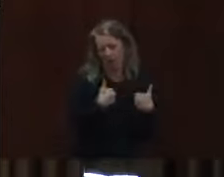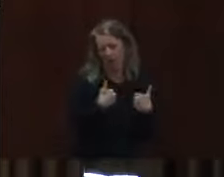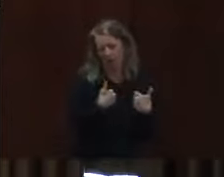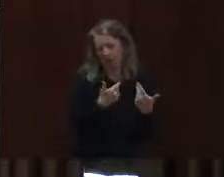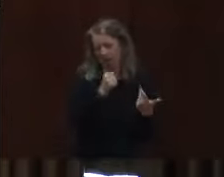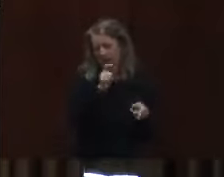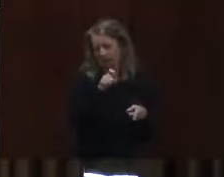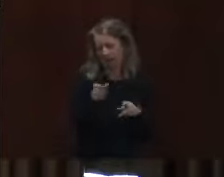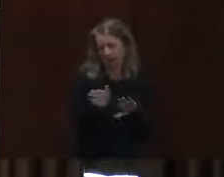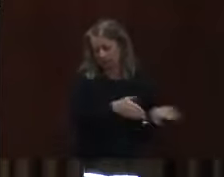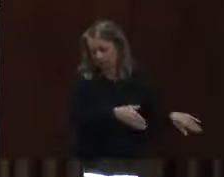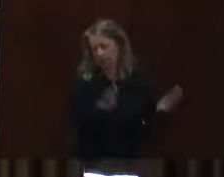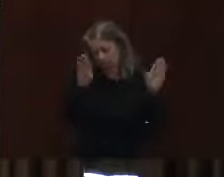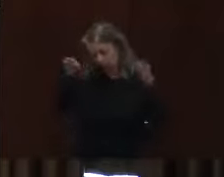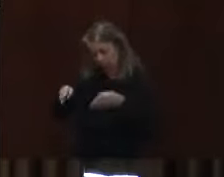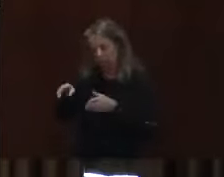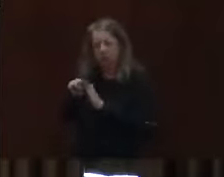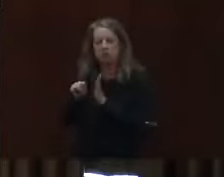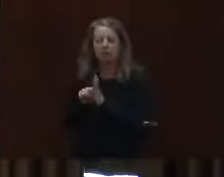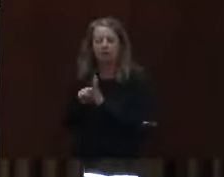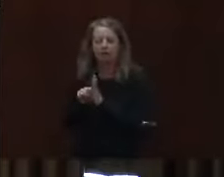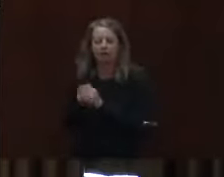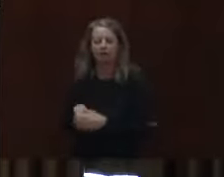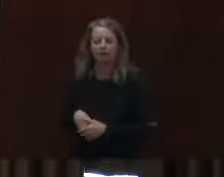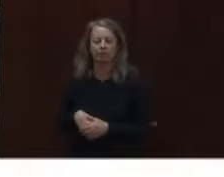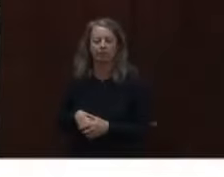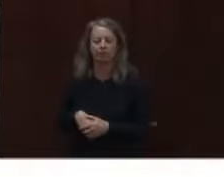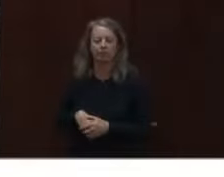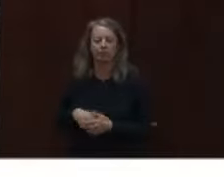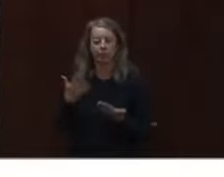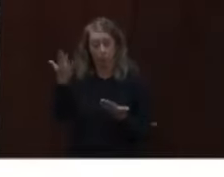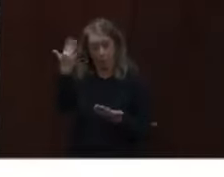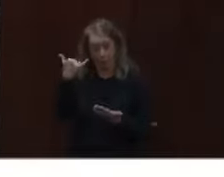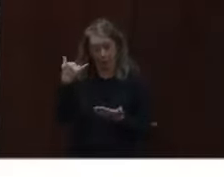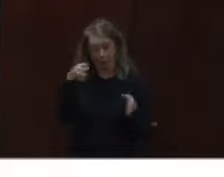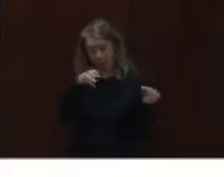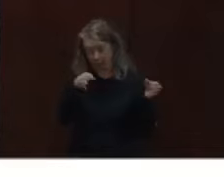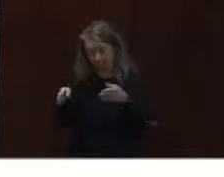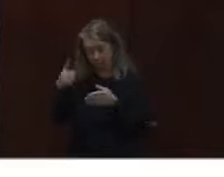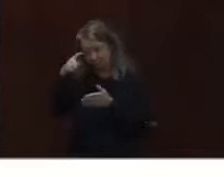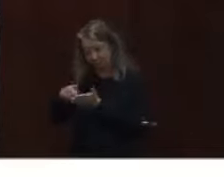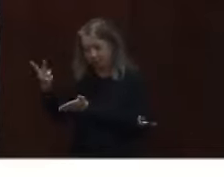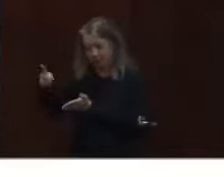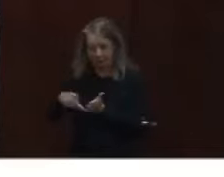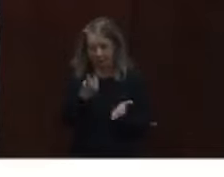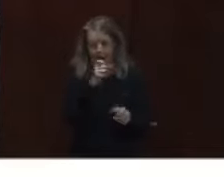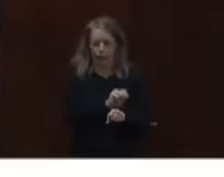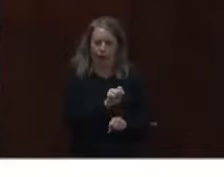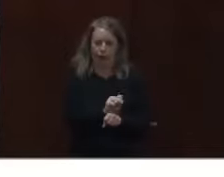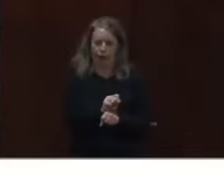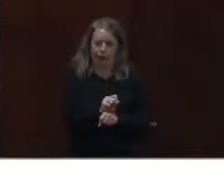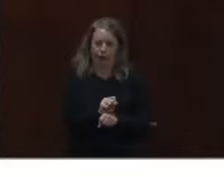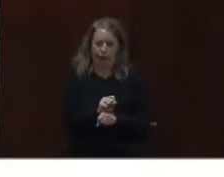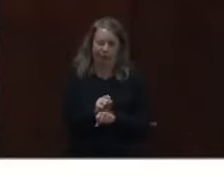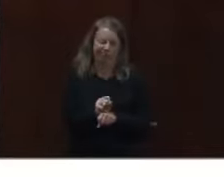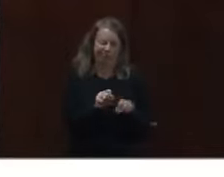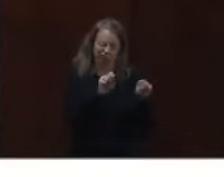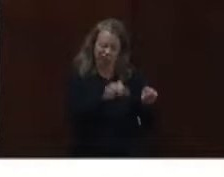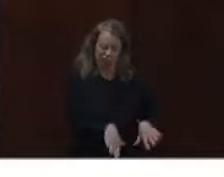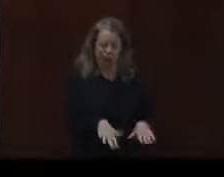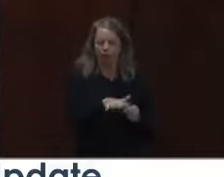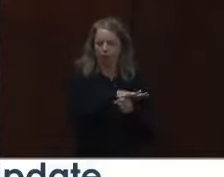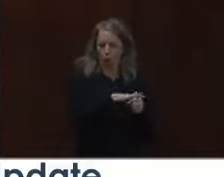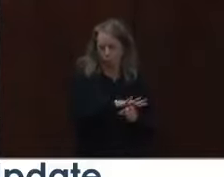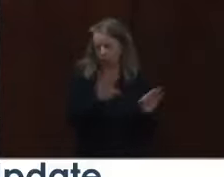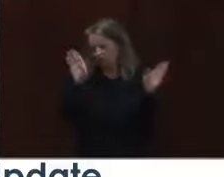And this move really is to eliminate that duplication of effort. As I said, the two dashboards essentially have